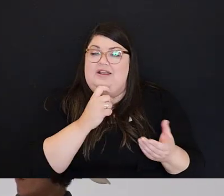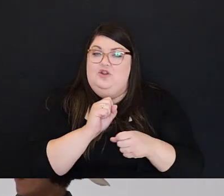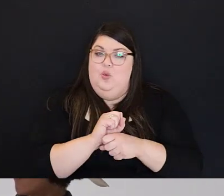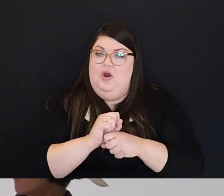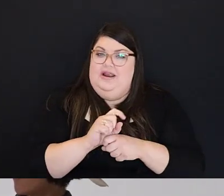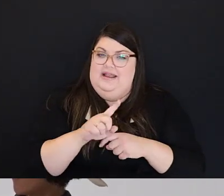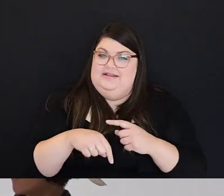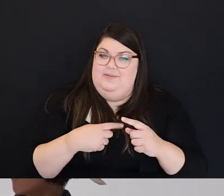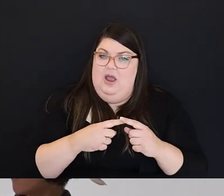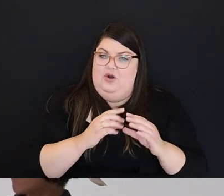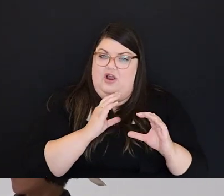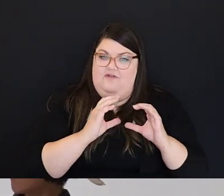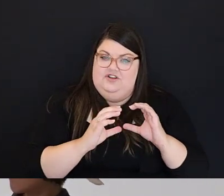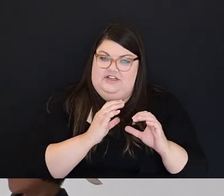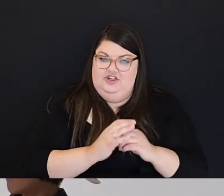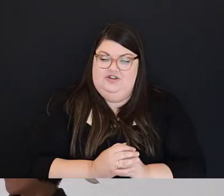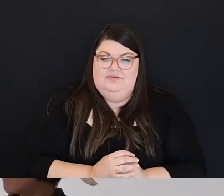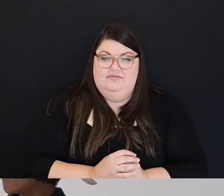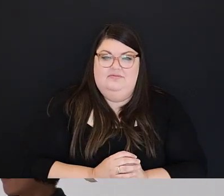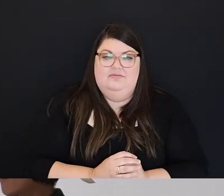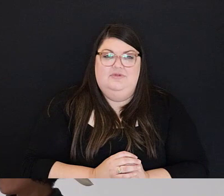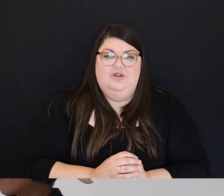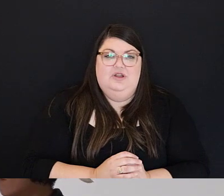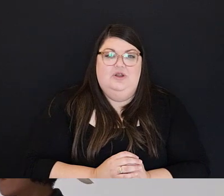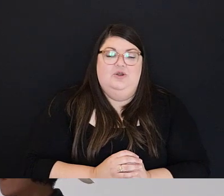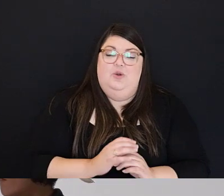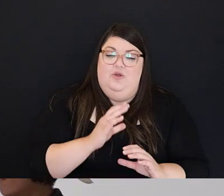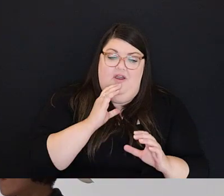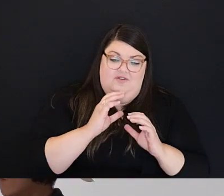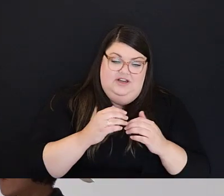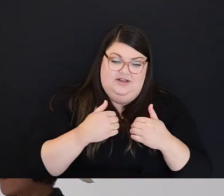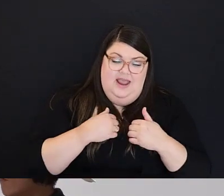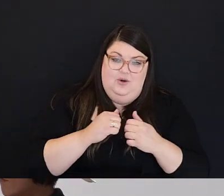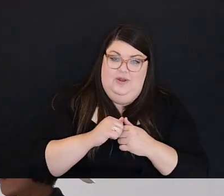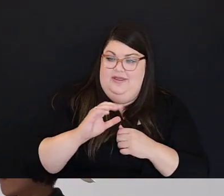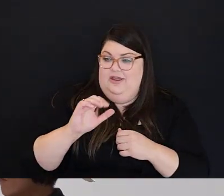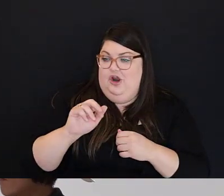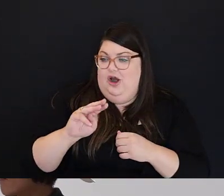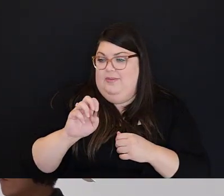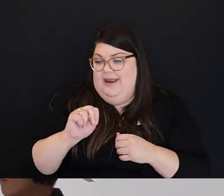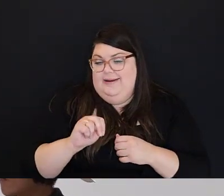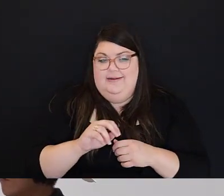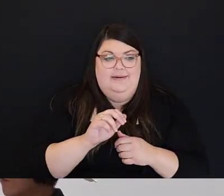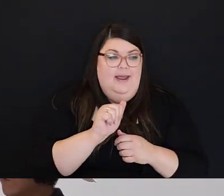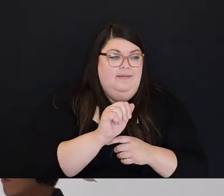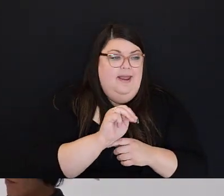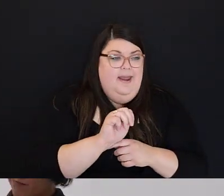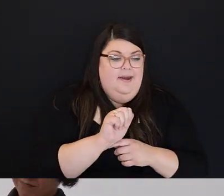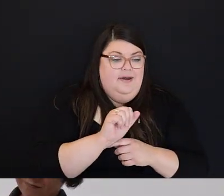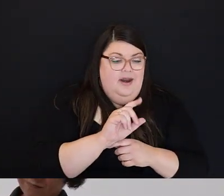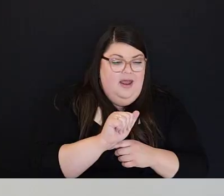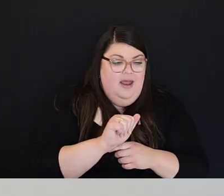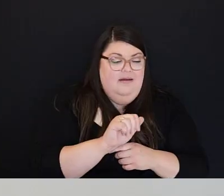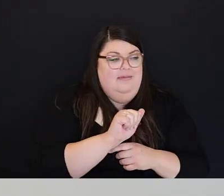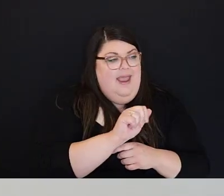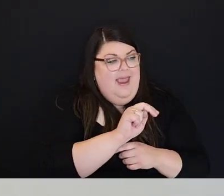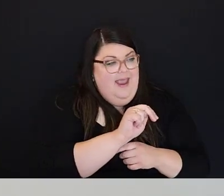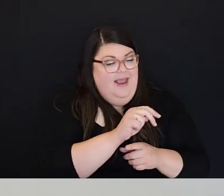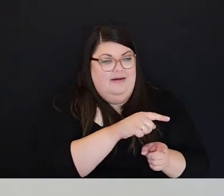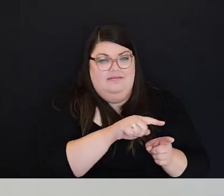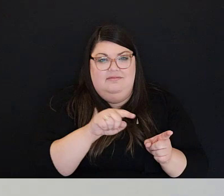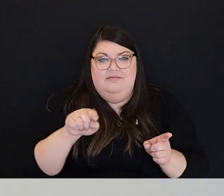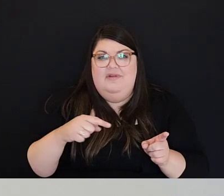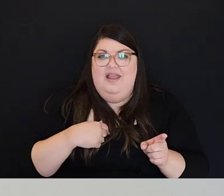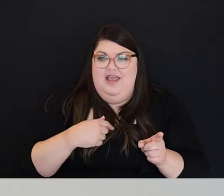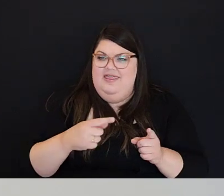the conversations which I've been having with Carmen and with Amanda and Anne and different people here have